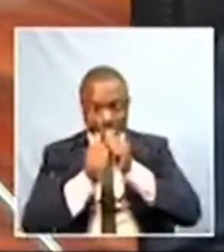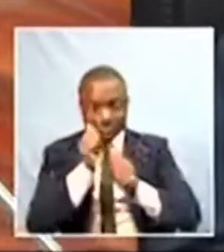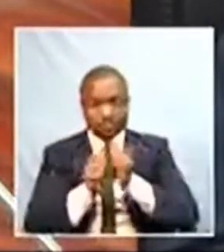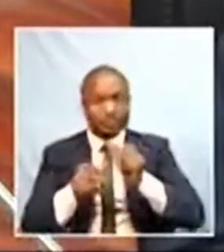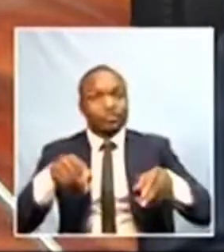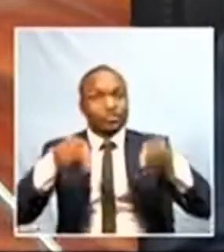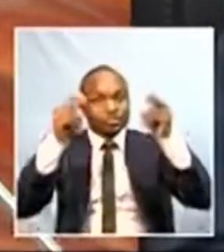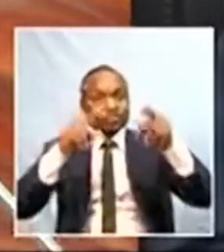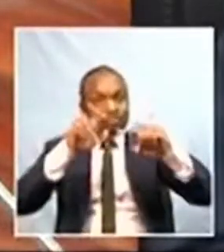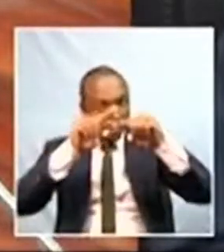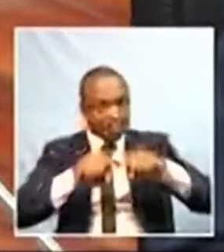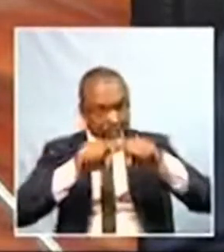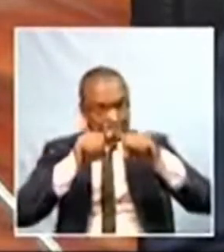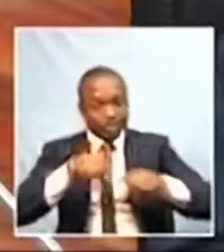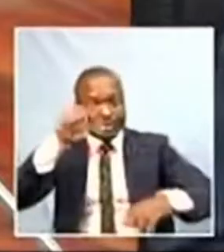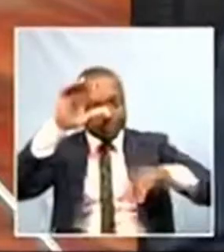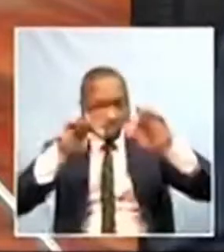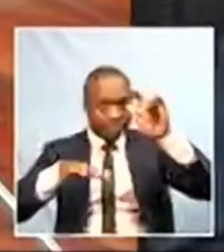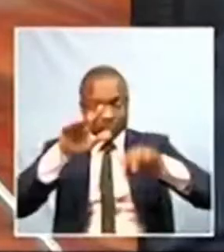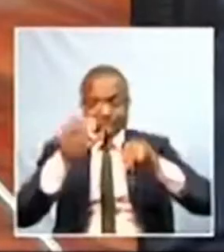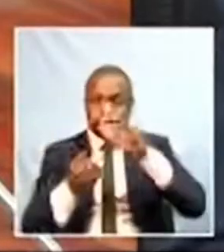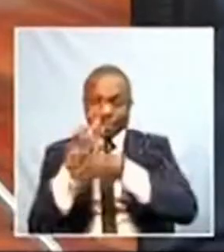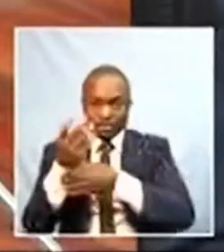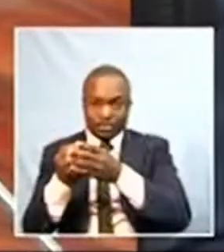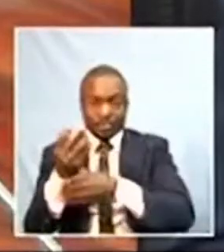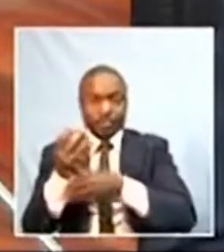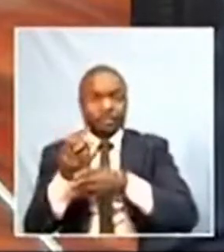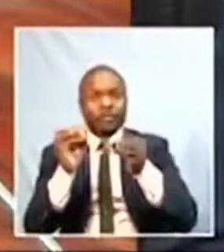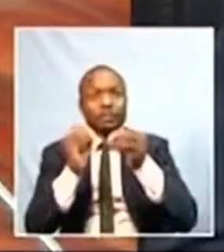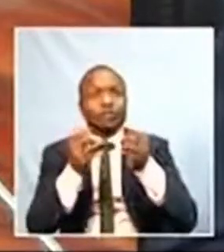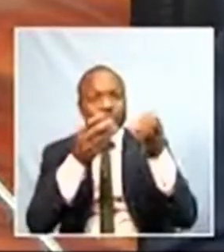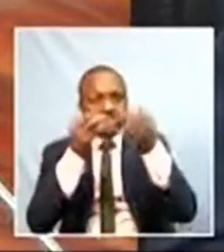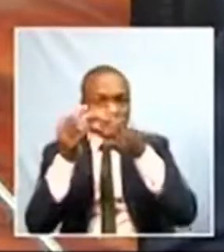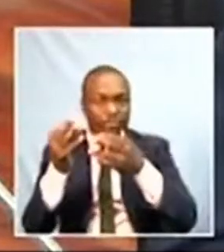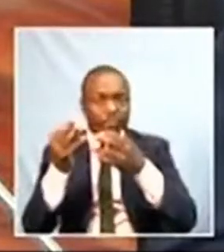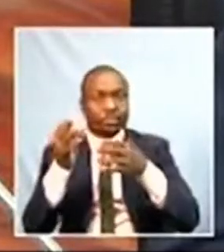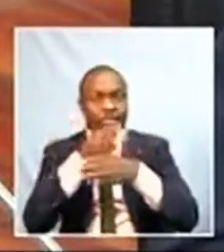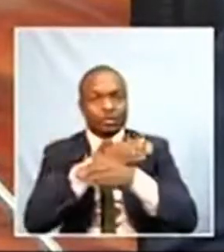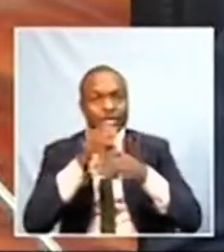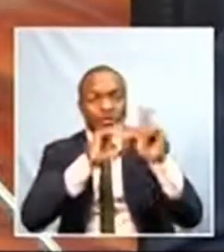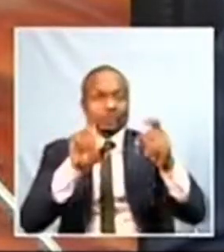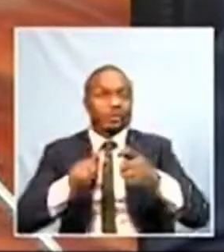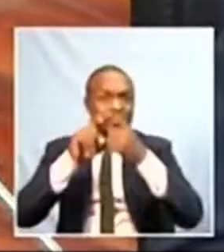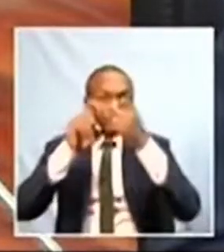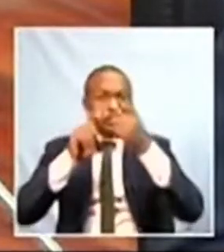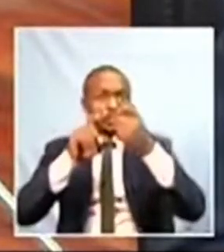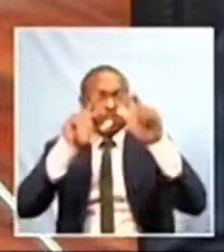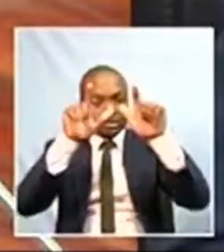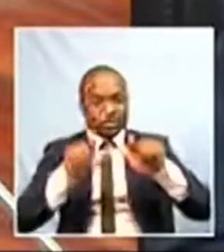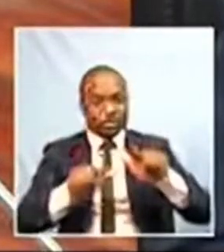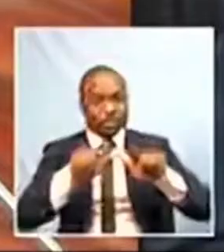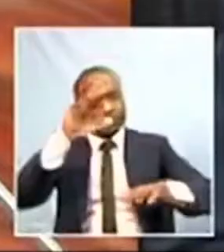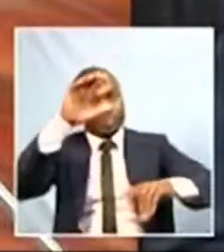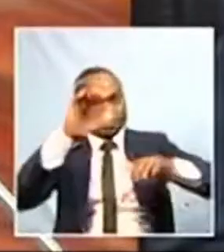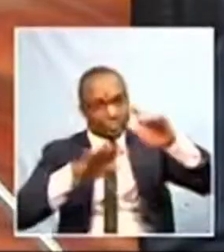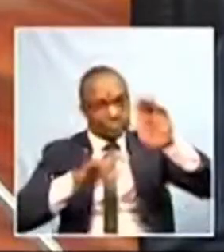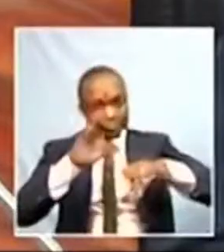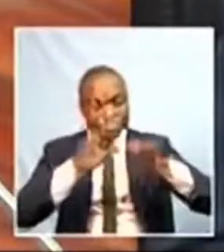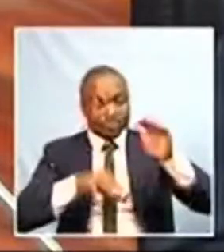dependence on rain-fed crops as their main businesses, which were subsequently affected by low rainfall recorded in the